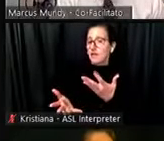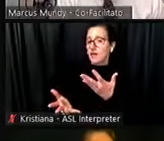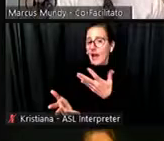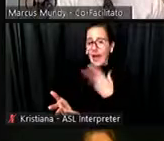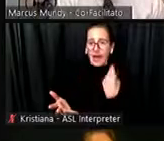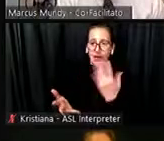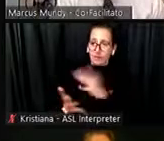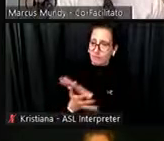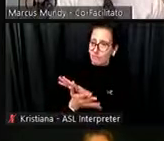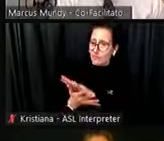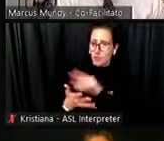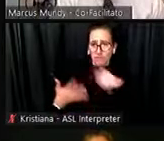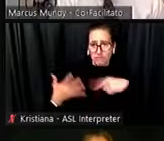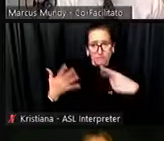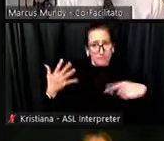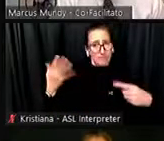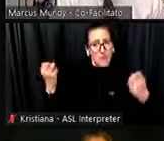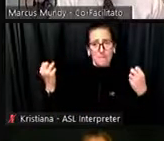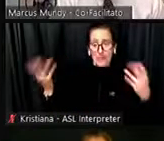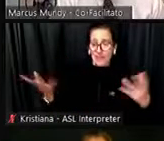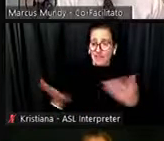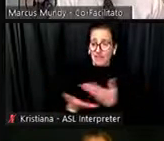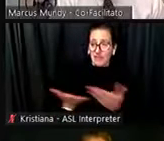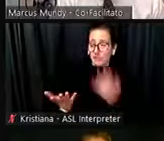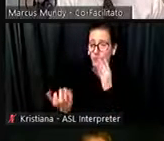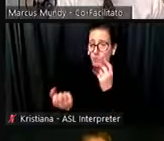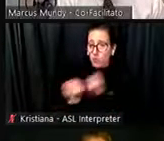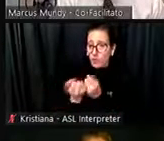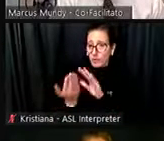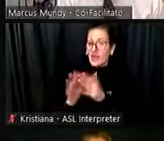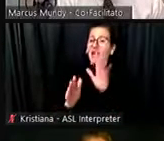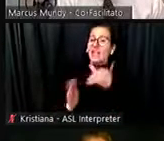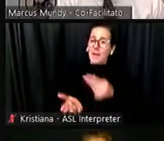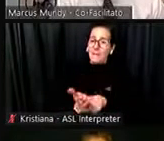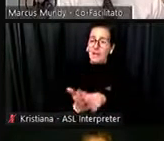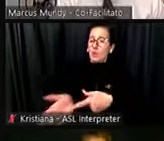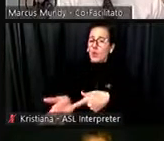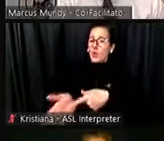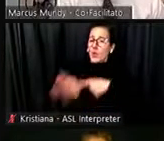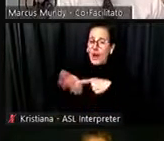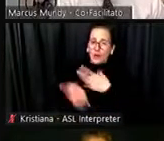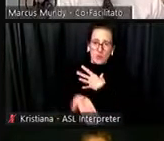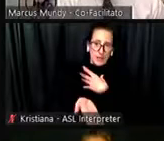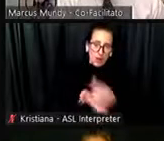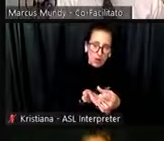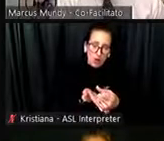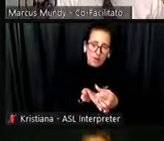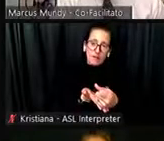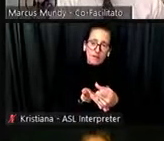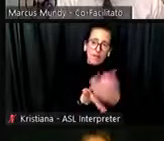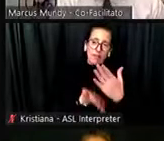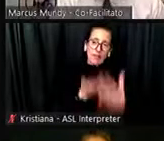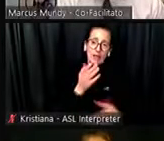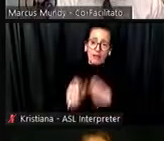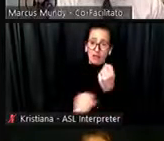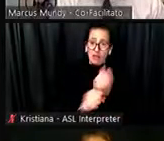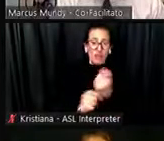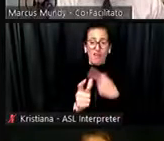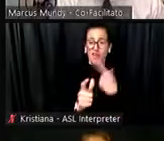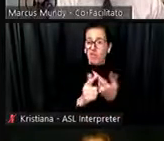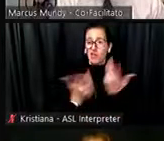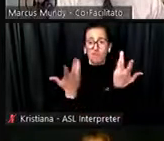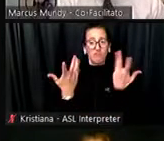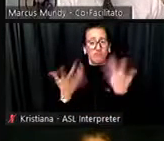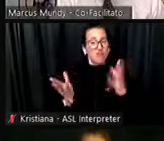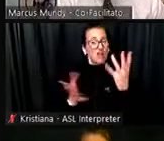and onward. That money has to be spent by the end of the year, and then it's done. So this